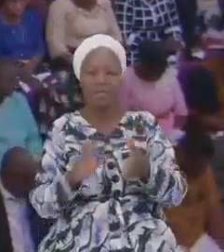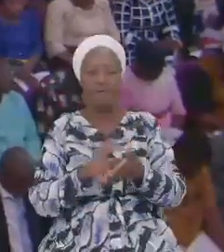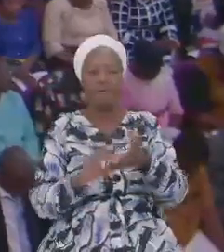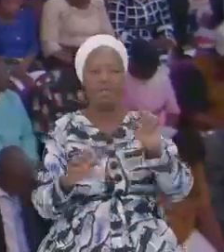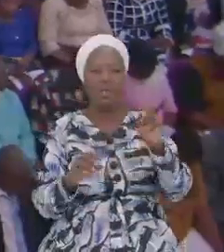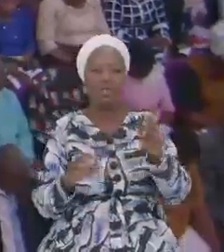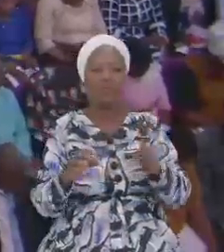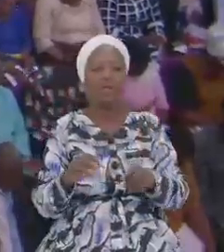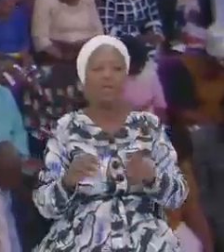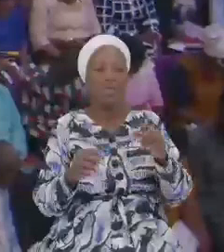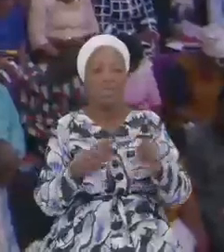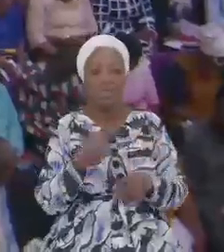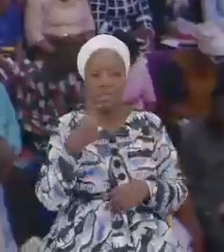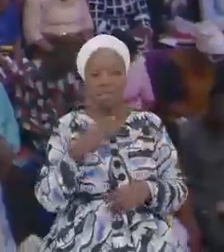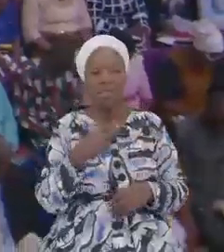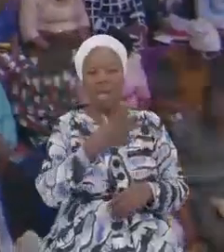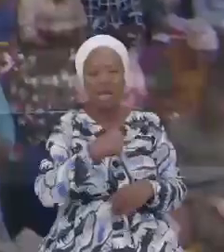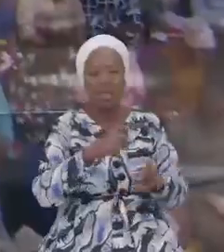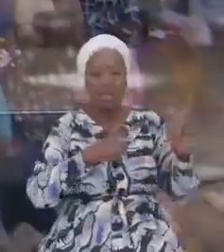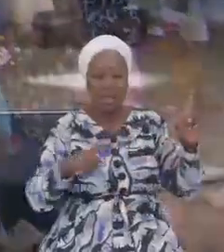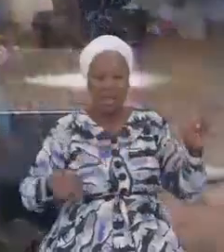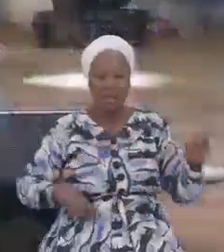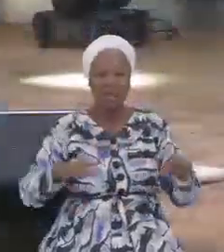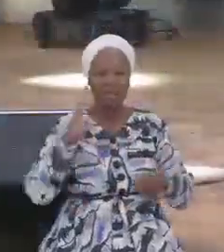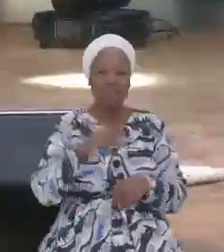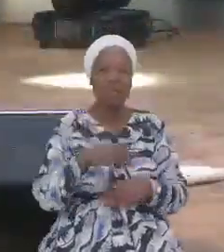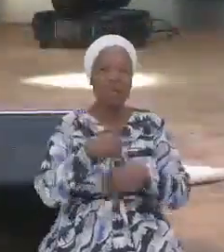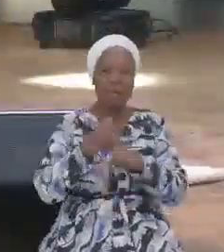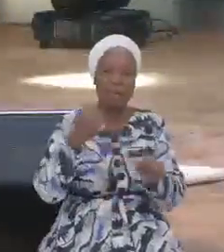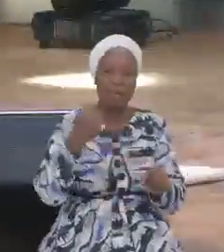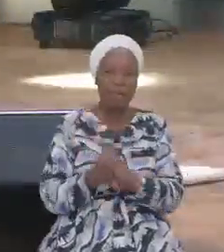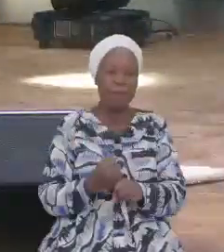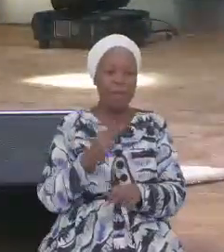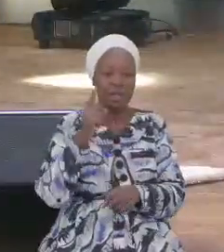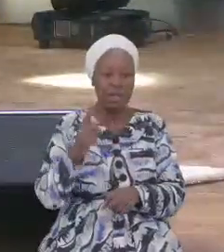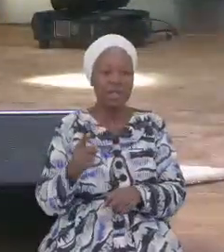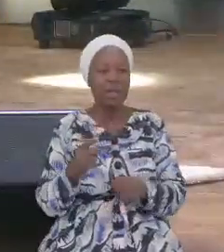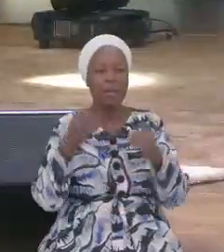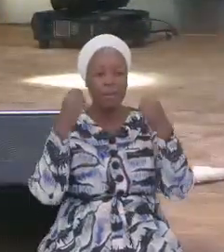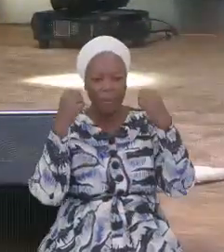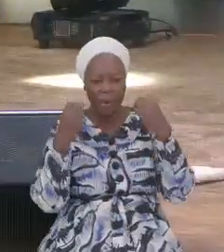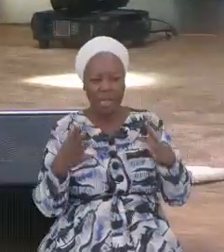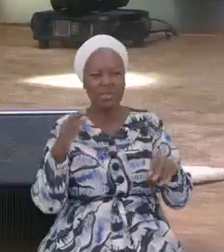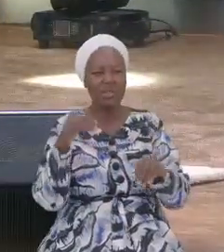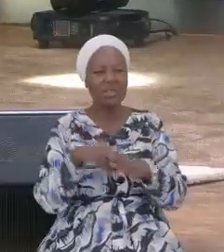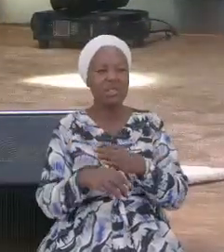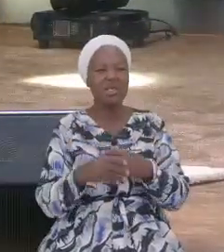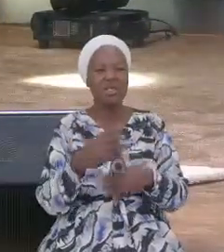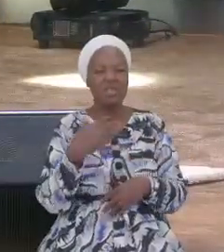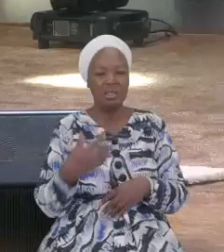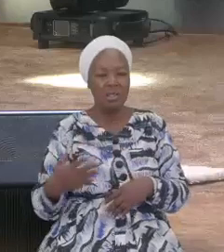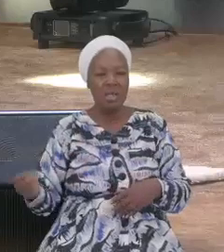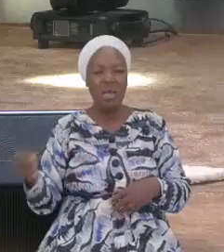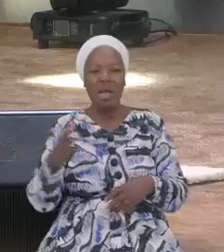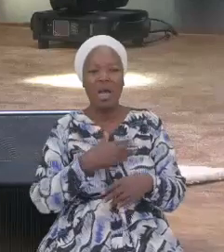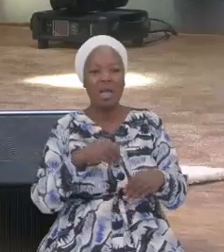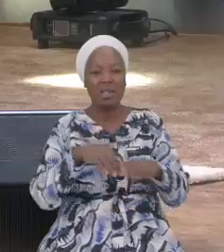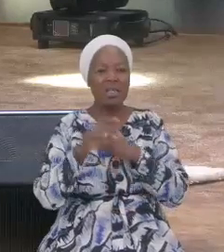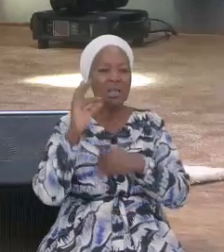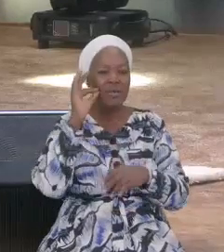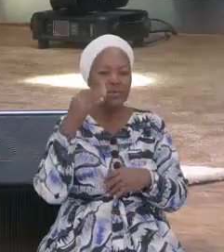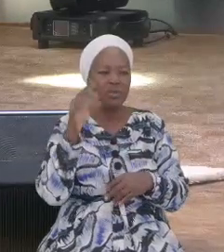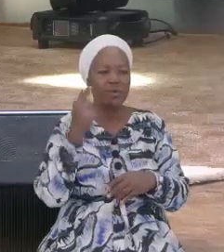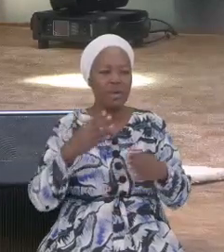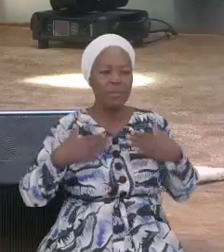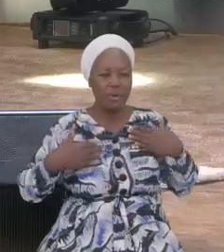Verse 11 it says, and the Lord shall make thee plenteous in goods, and in the fruit of